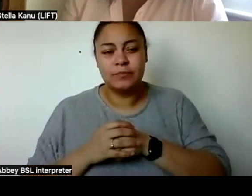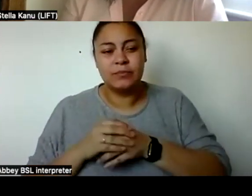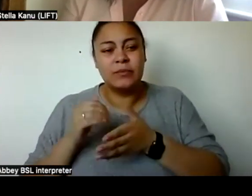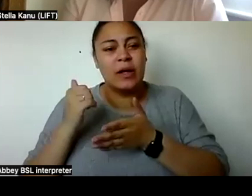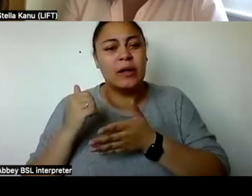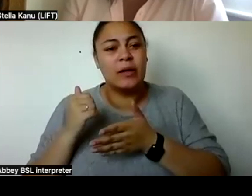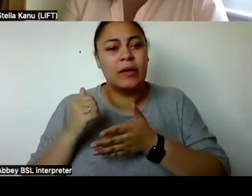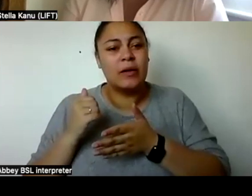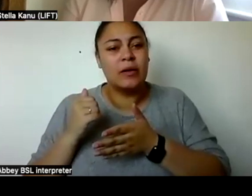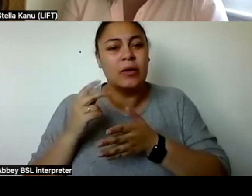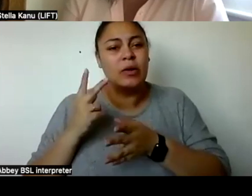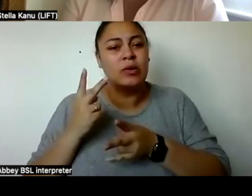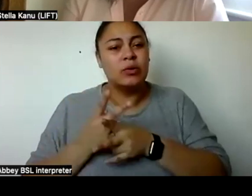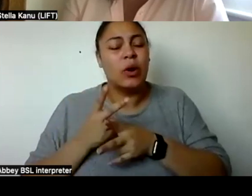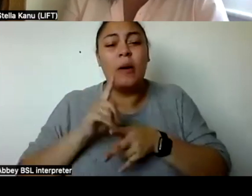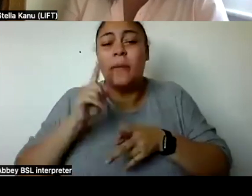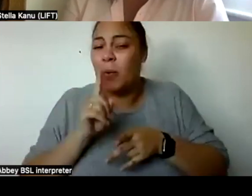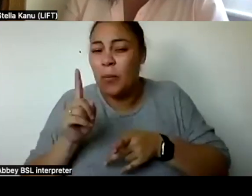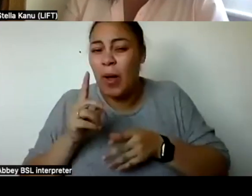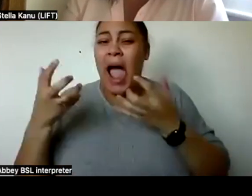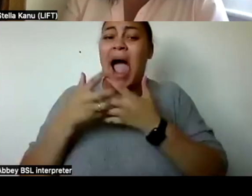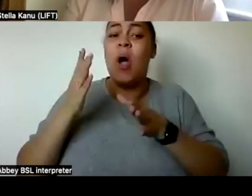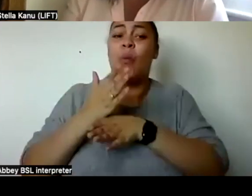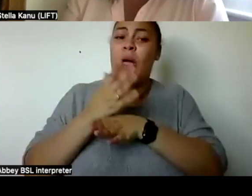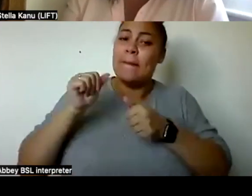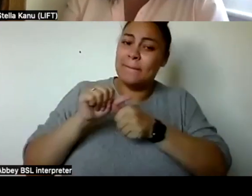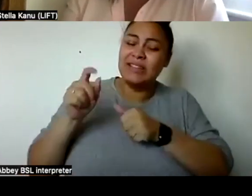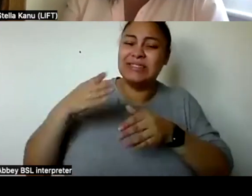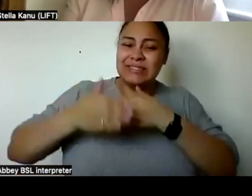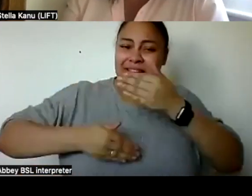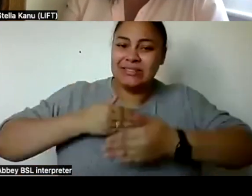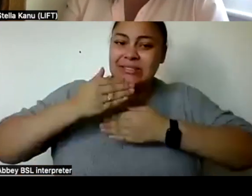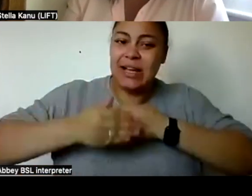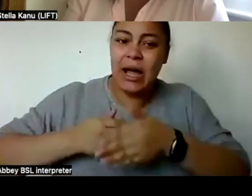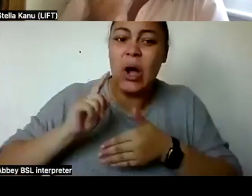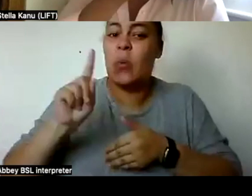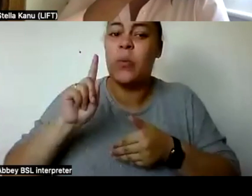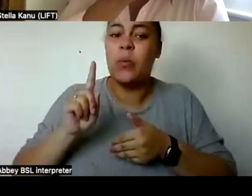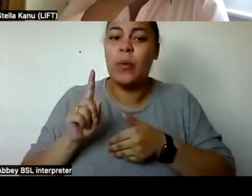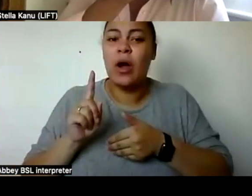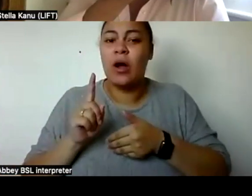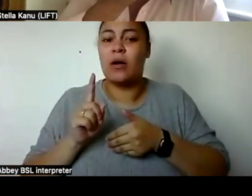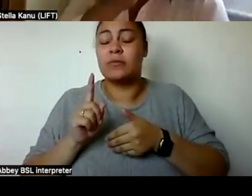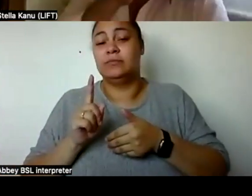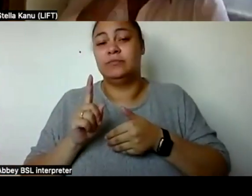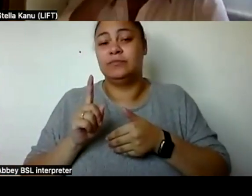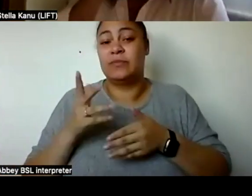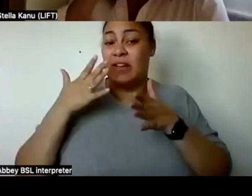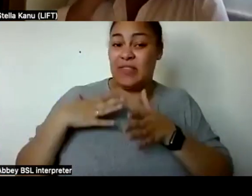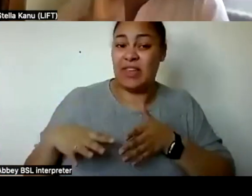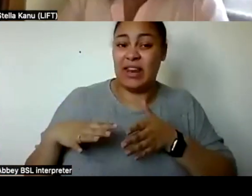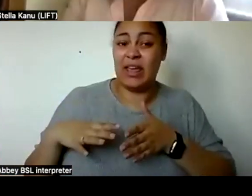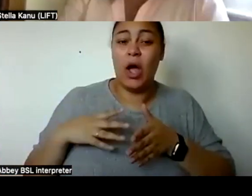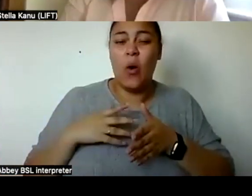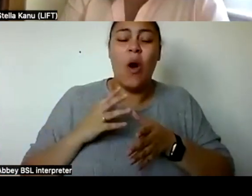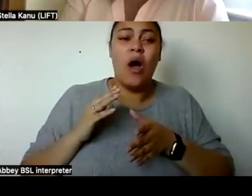time to talk about what, how they work best, you know, day to day, what trigger signs there are, if they're overwhelmed